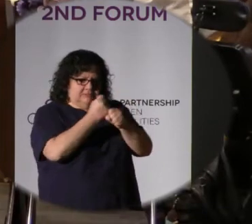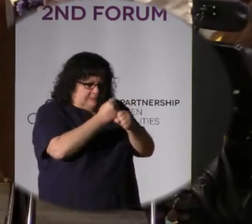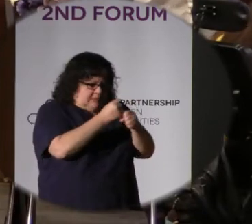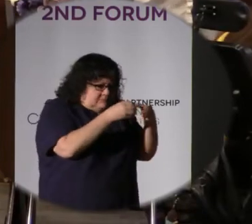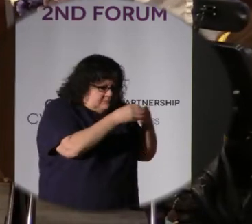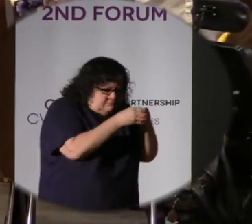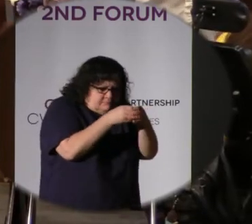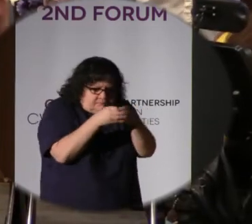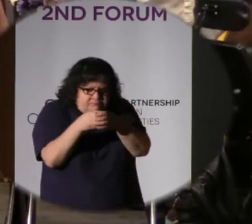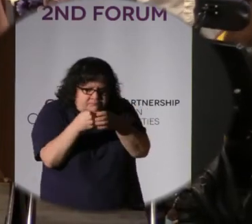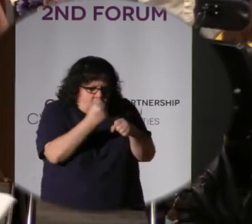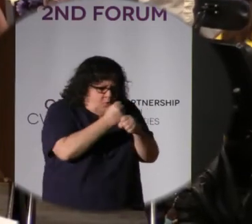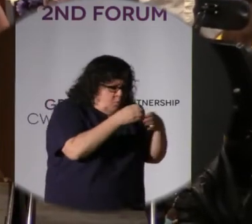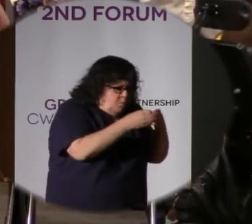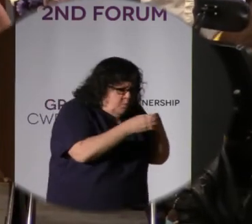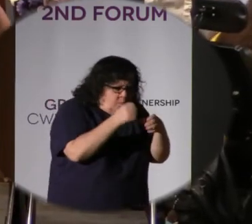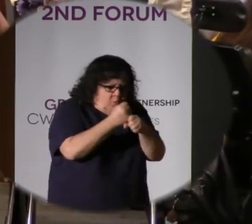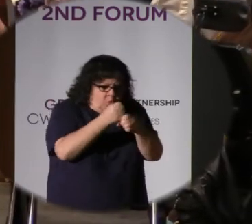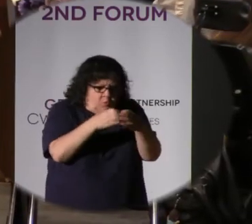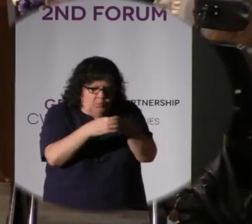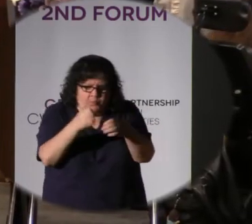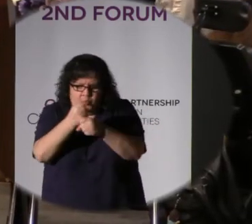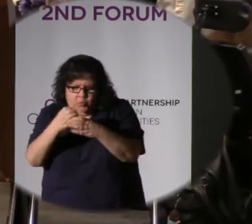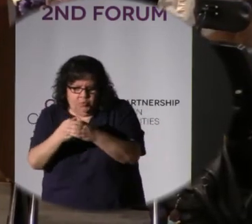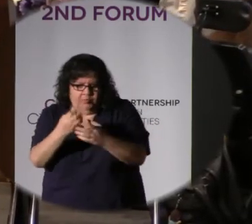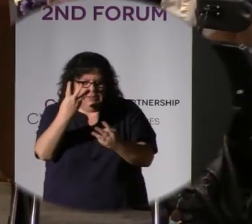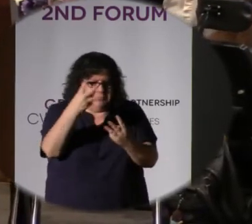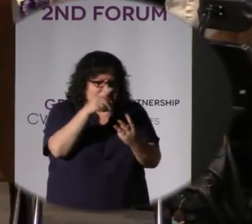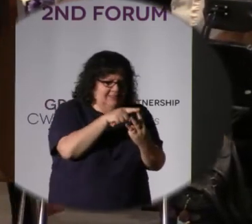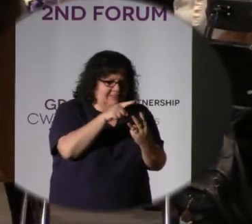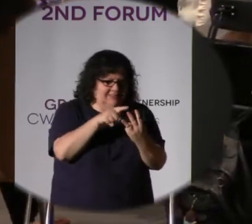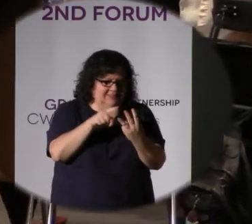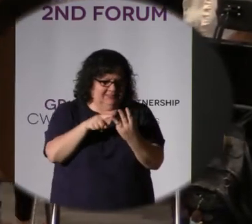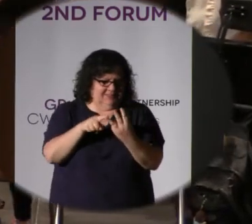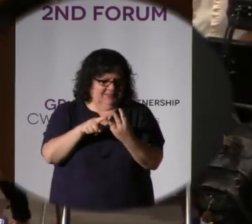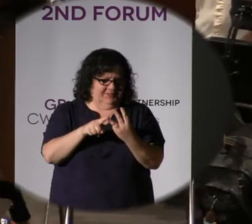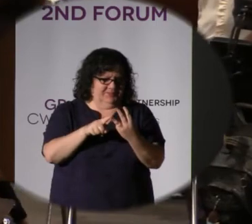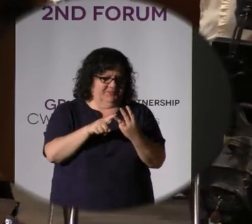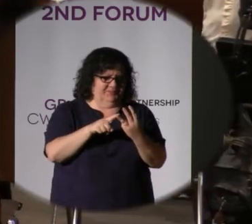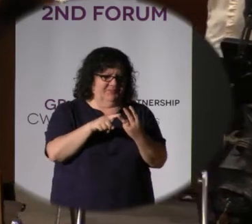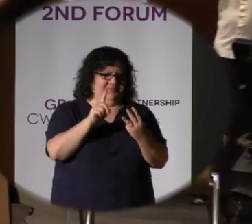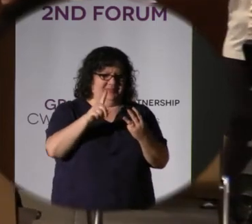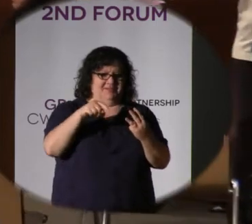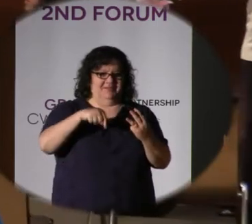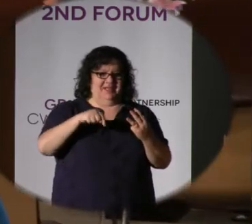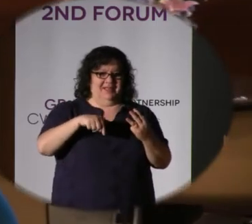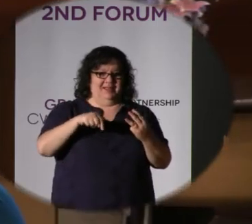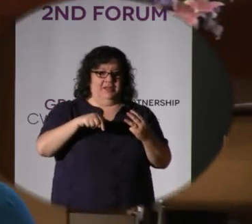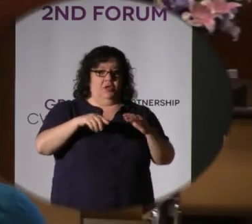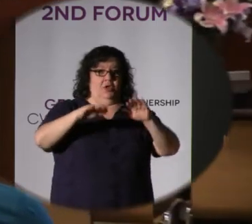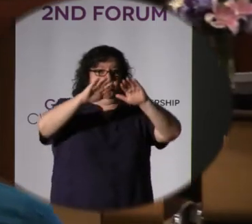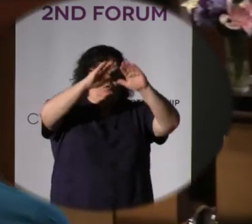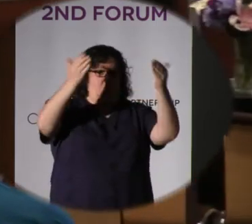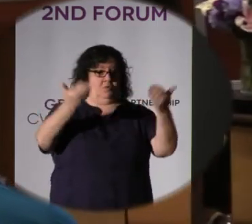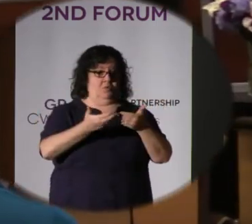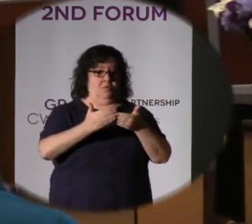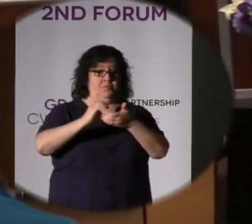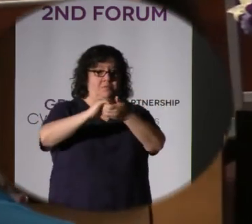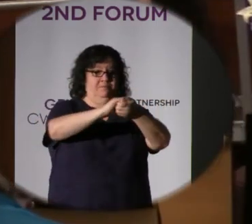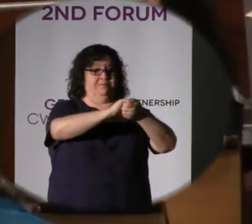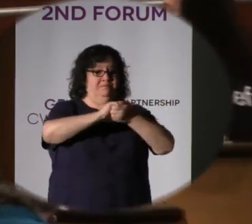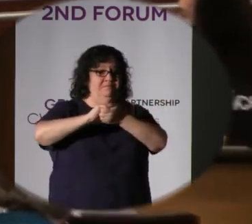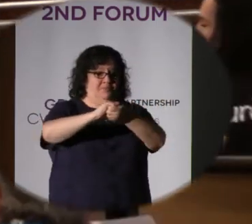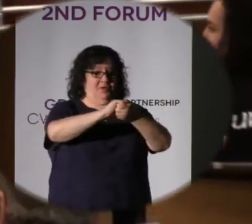different from what is recommended by the Global Partnership, but we try to adapt that to our realities. We have thematic groups, which we have